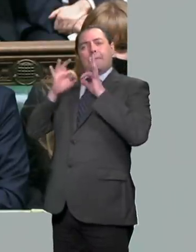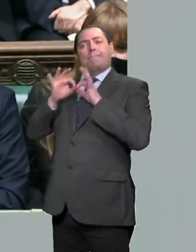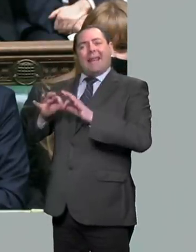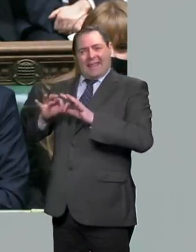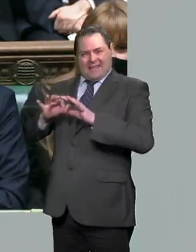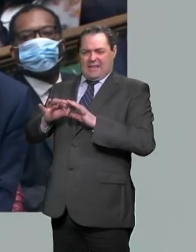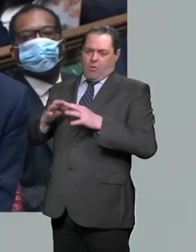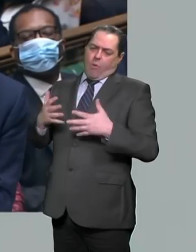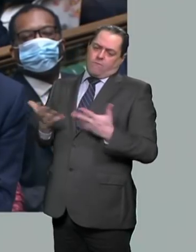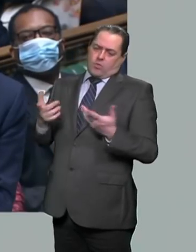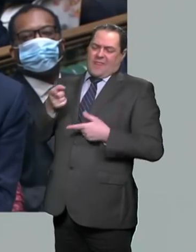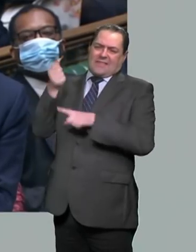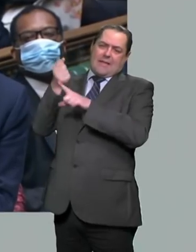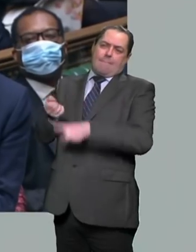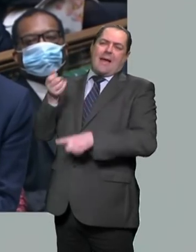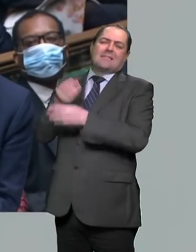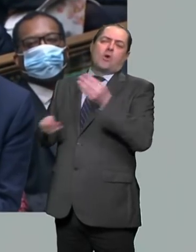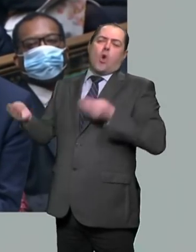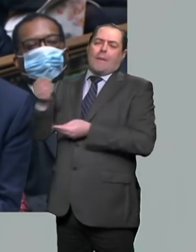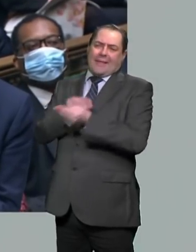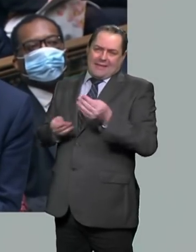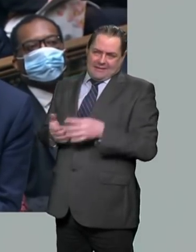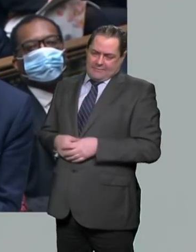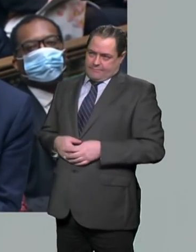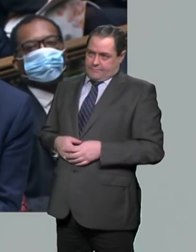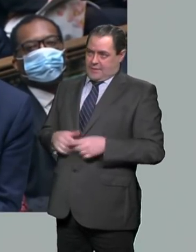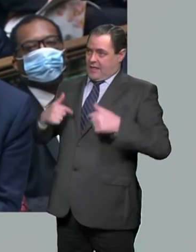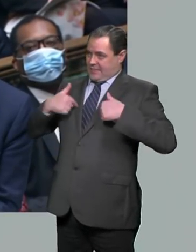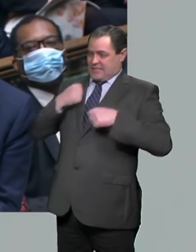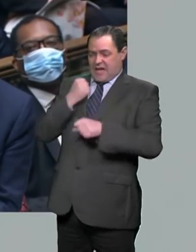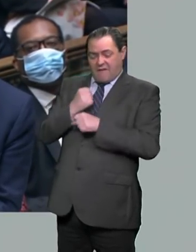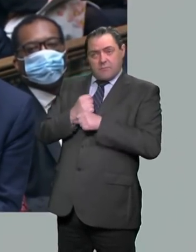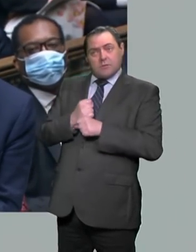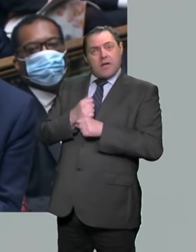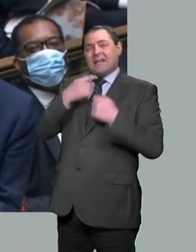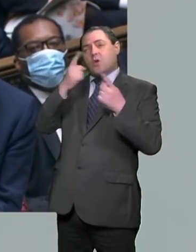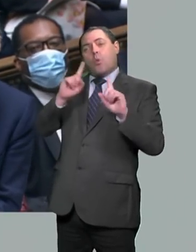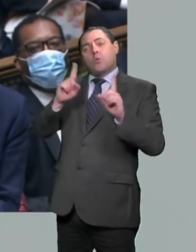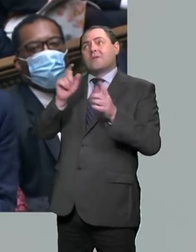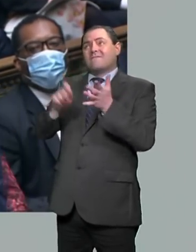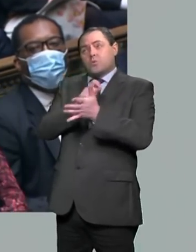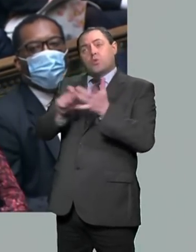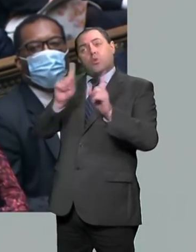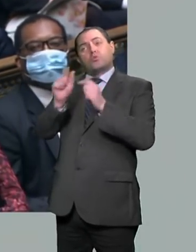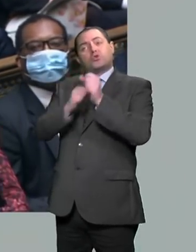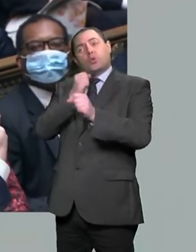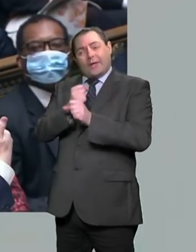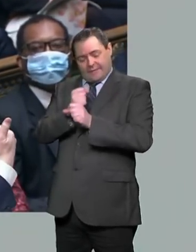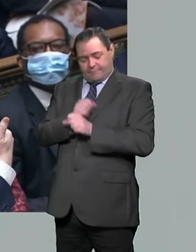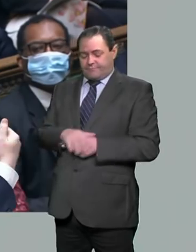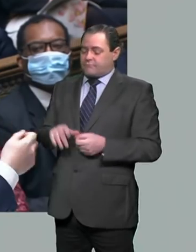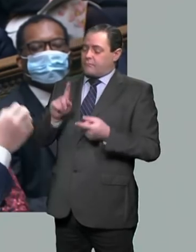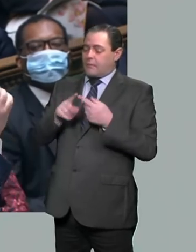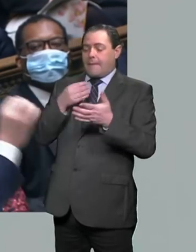see the fiscal impacts of that. Shall I tell you what this government and this country is voting for and what we're doing? We're